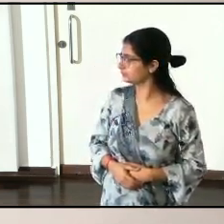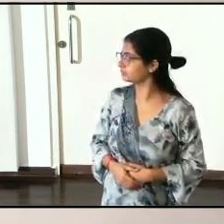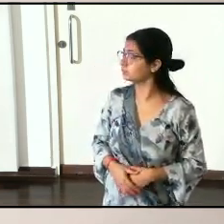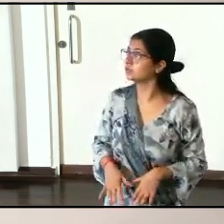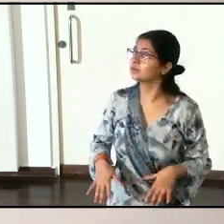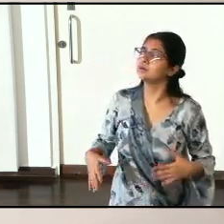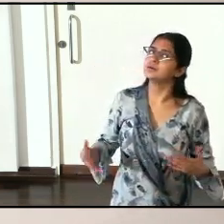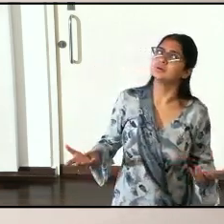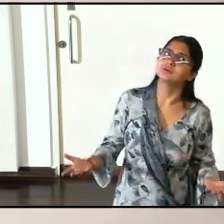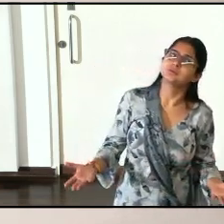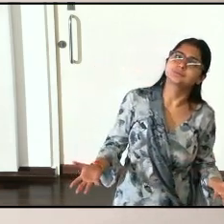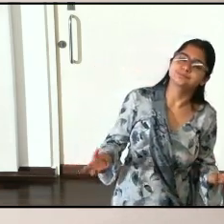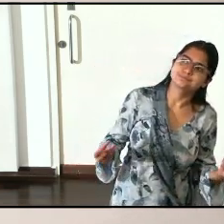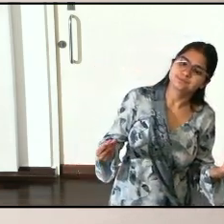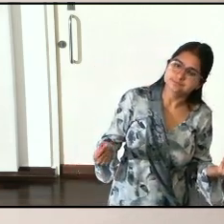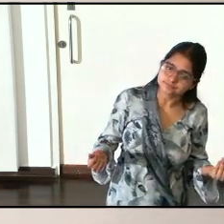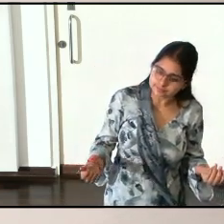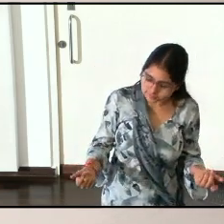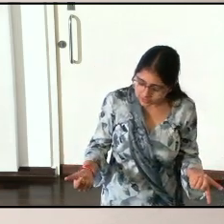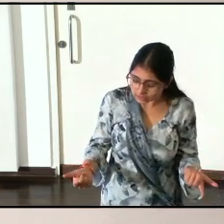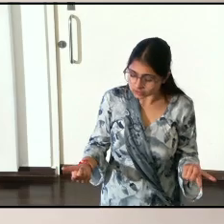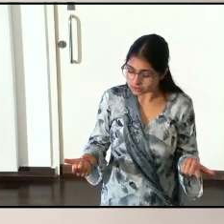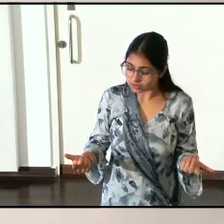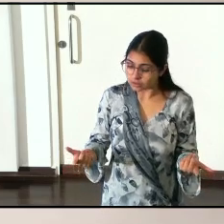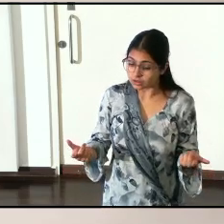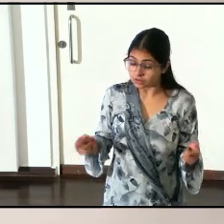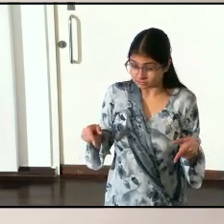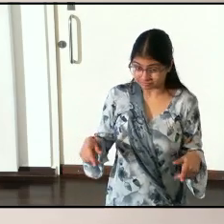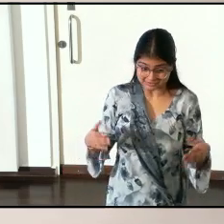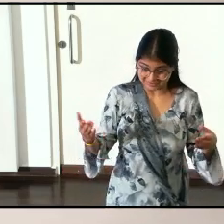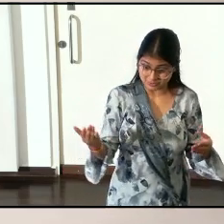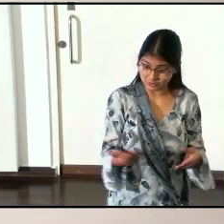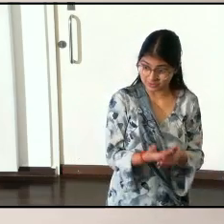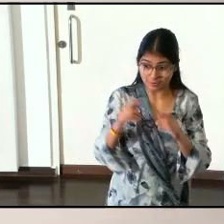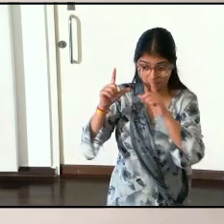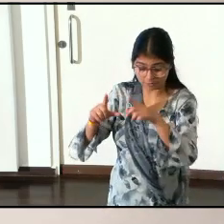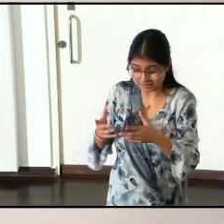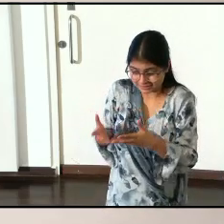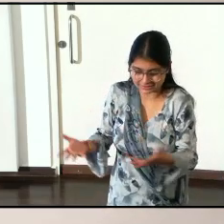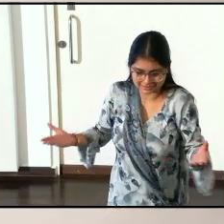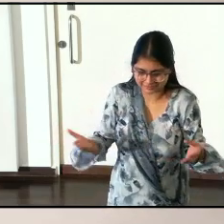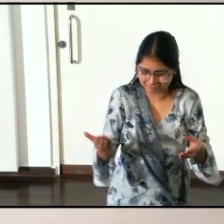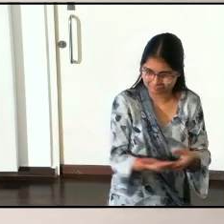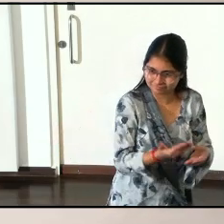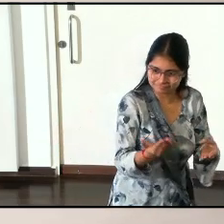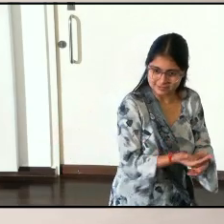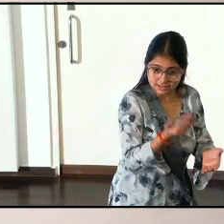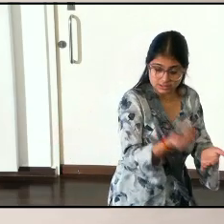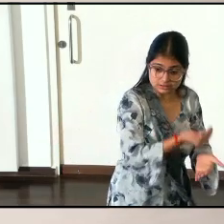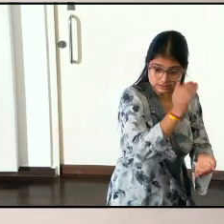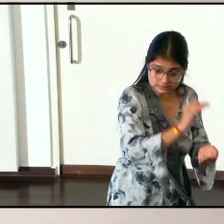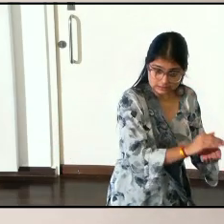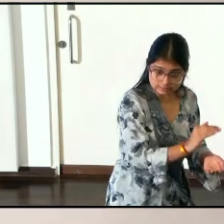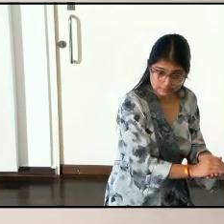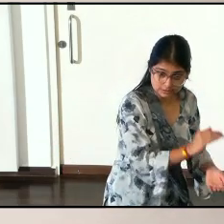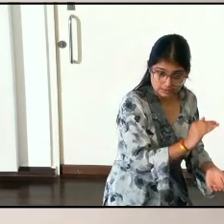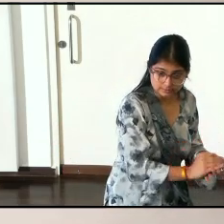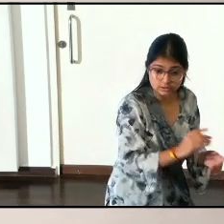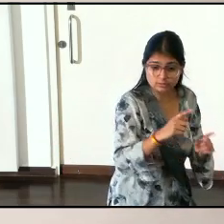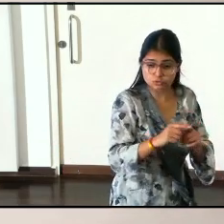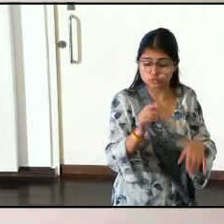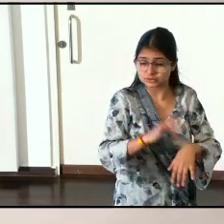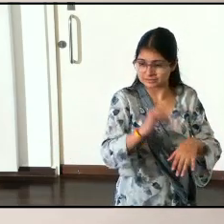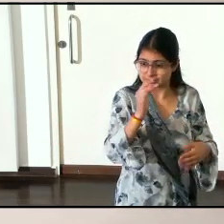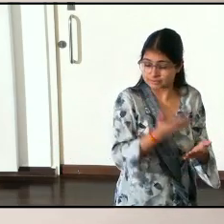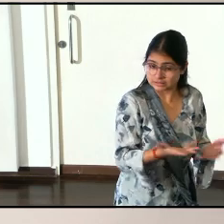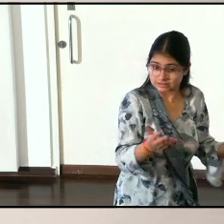So the thing about archiving fragile material is that I think one has